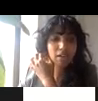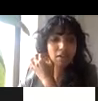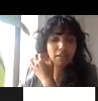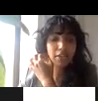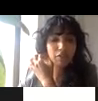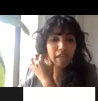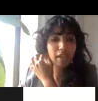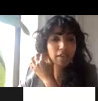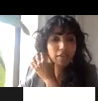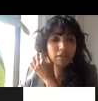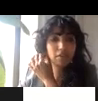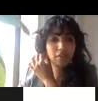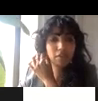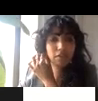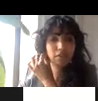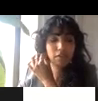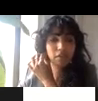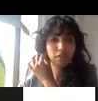Unafraid. Thank you for that.